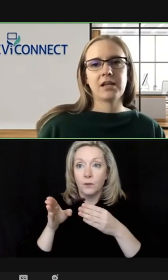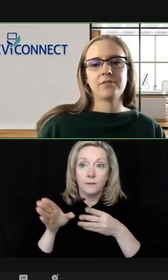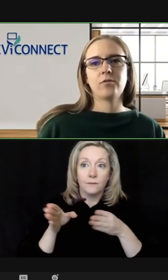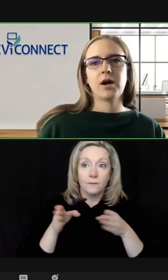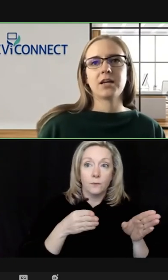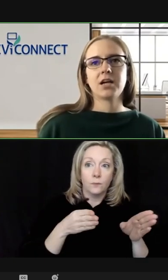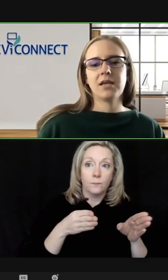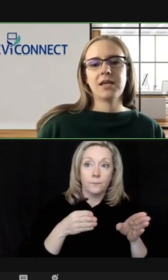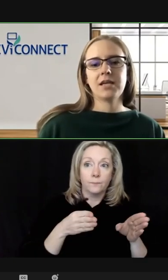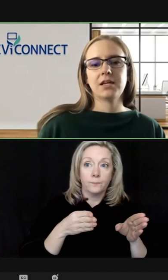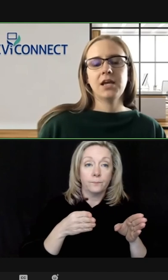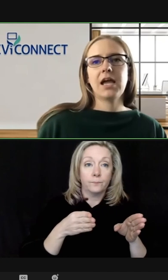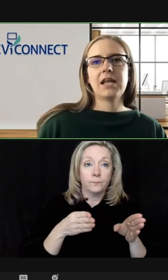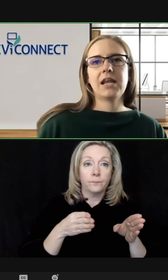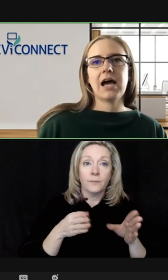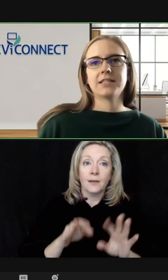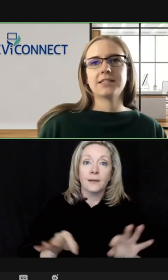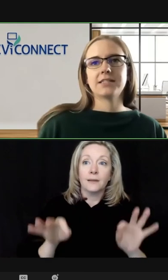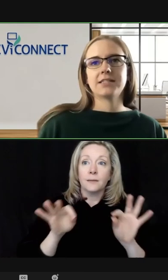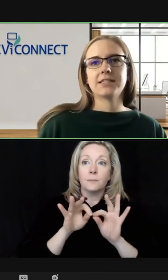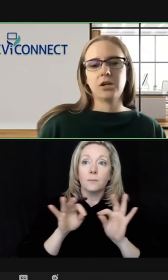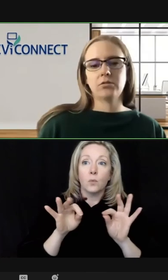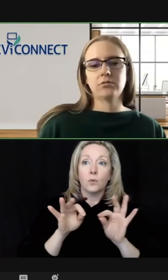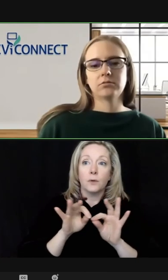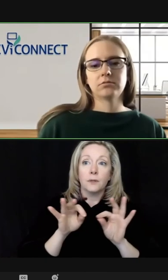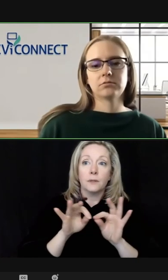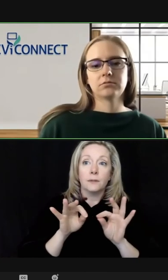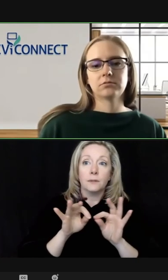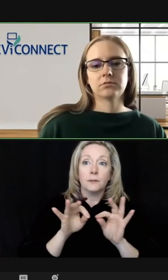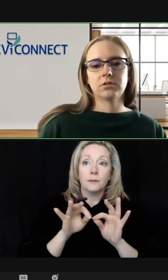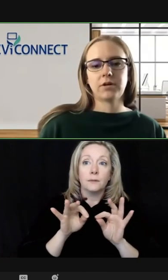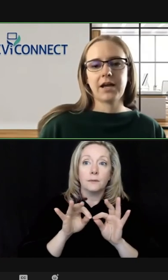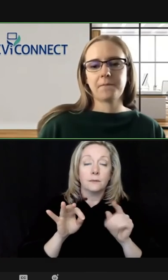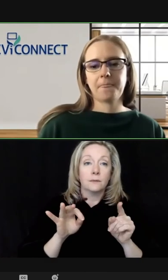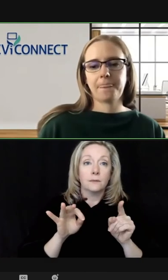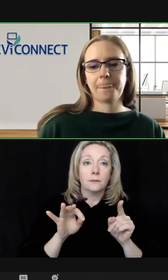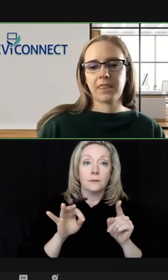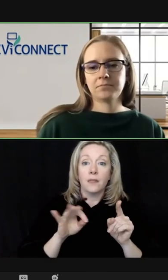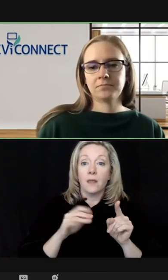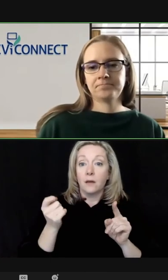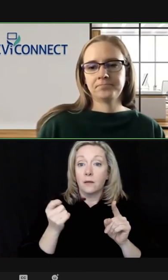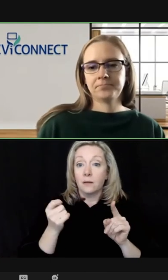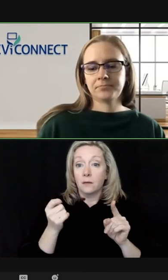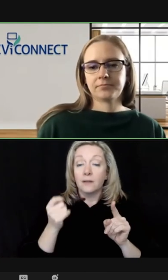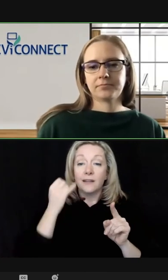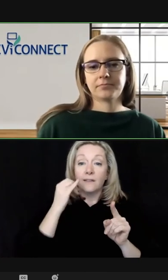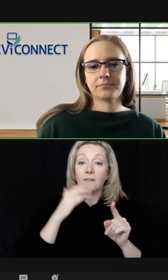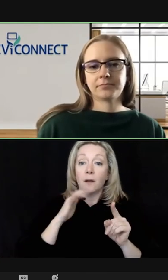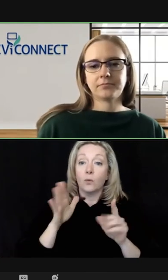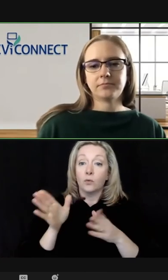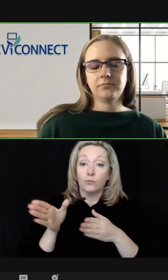other highlighting before I come in and highlight something new. Okay.